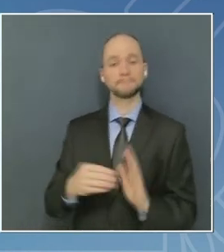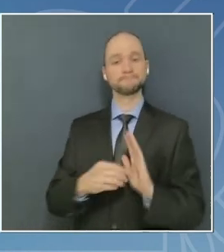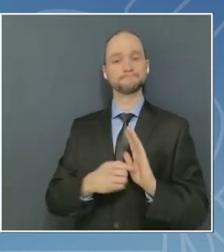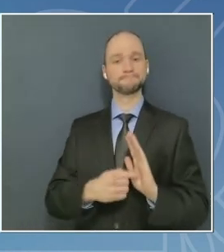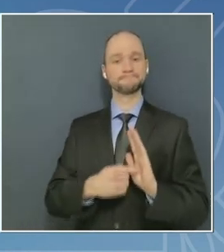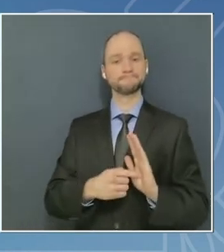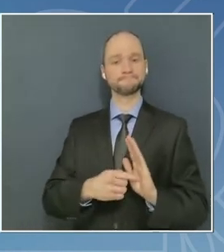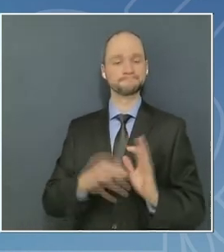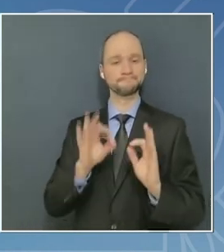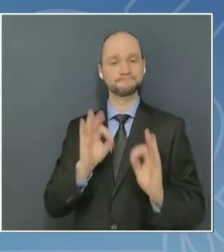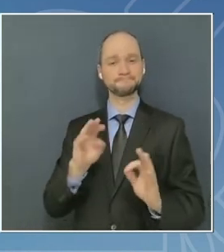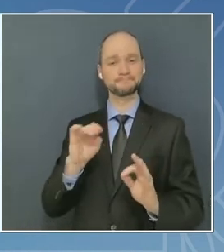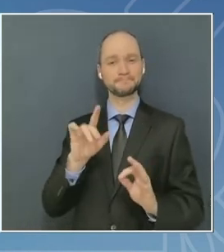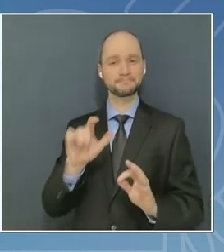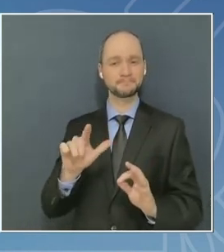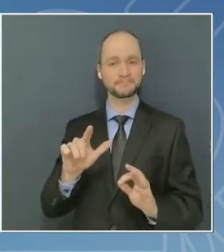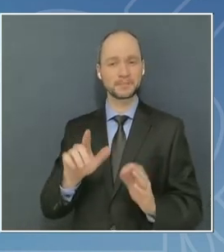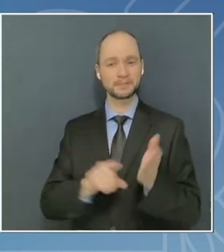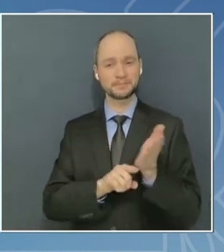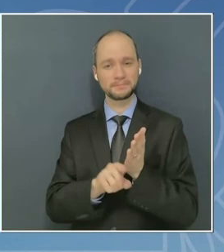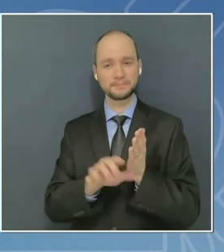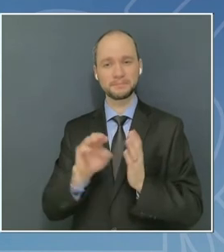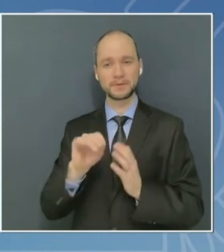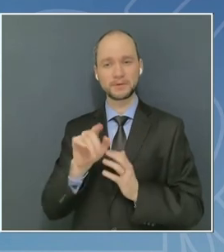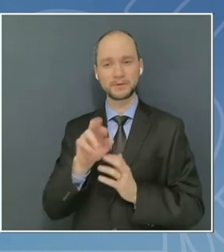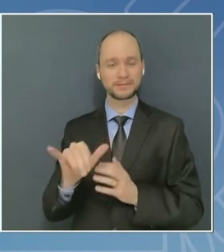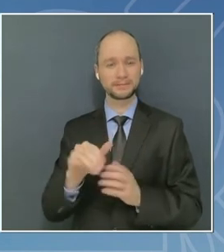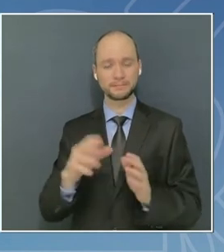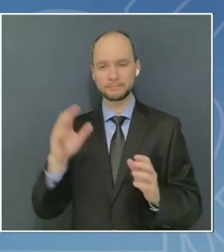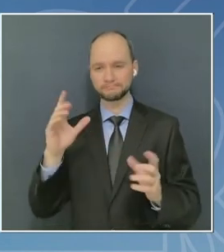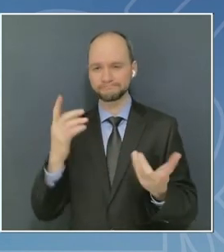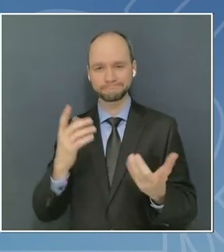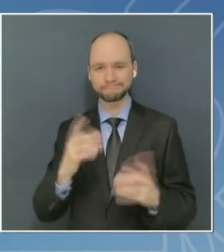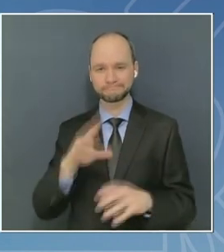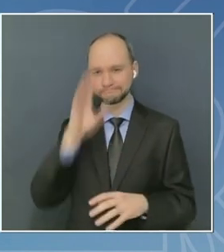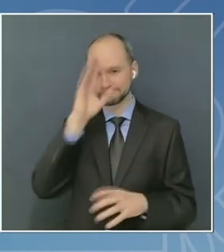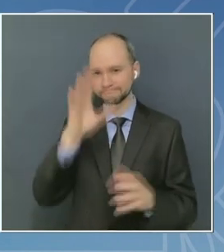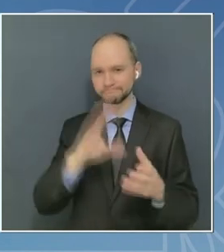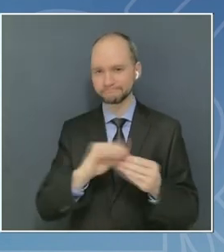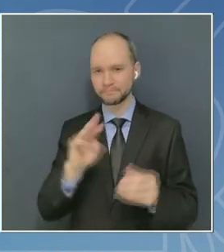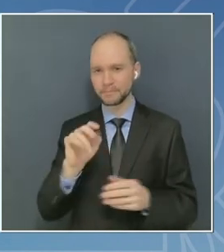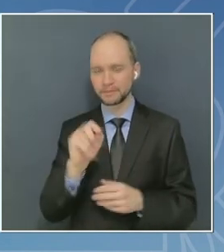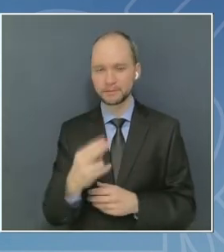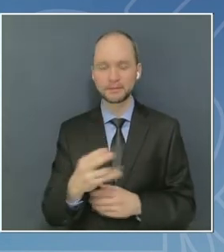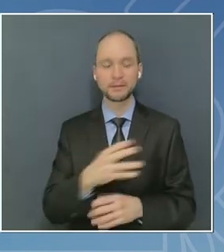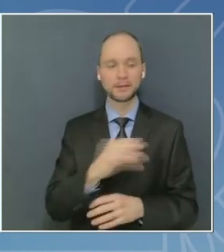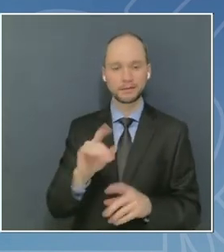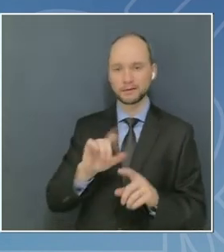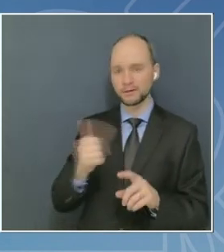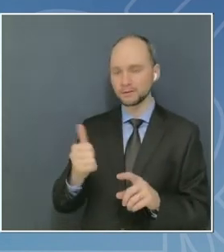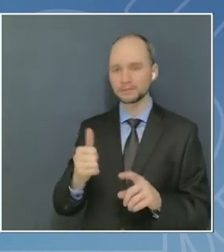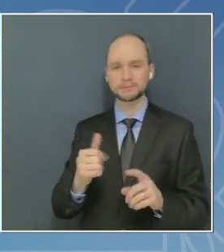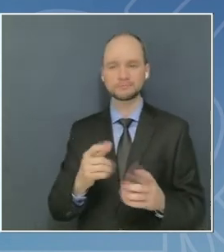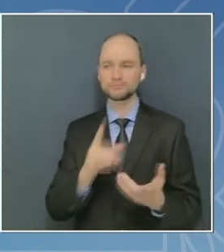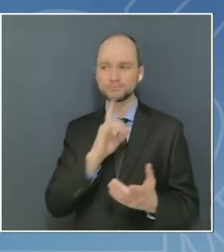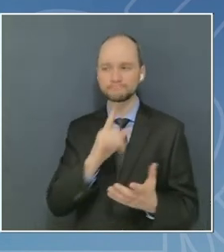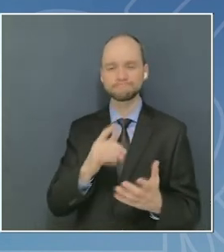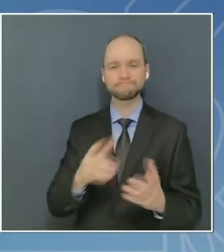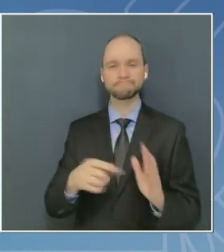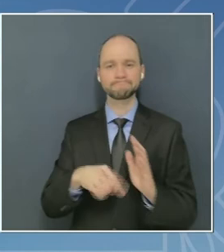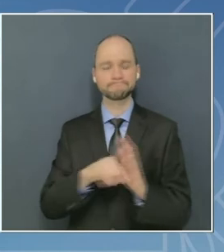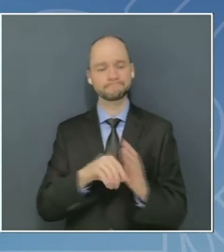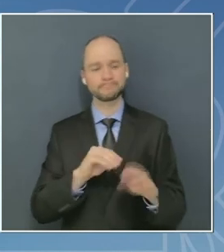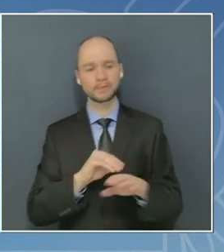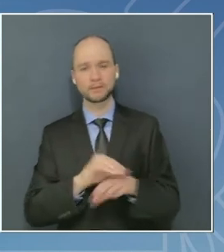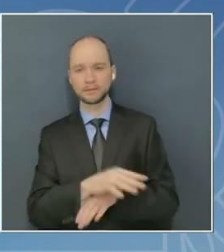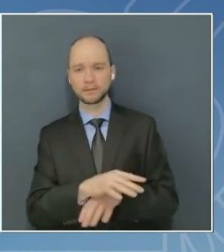myth that imbues every Asian American, Native Hawaiian, and Pacific Islander's experience as Americans also